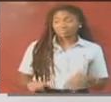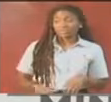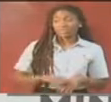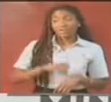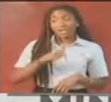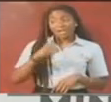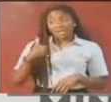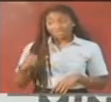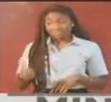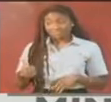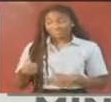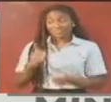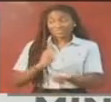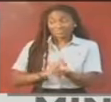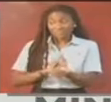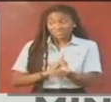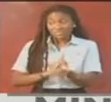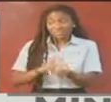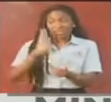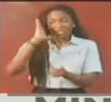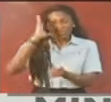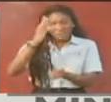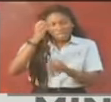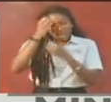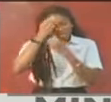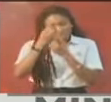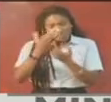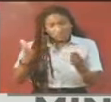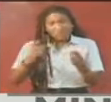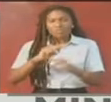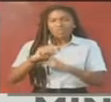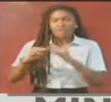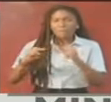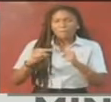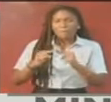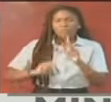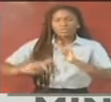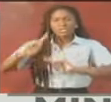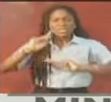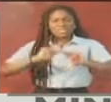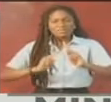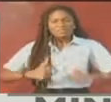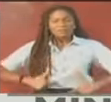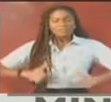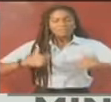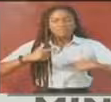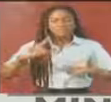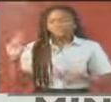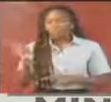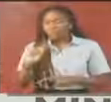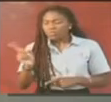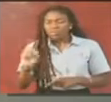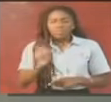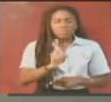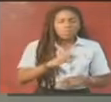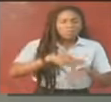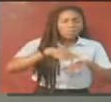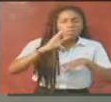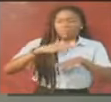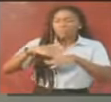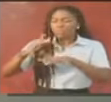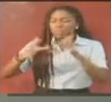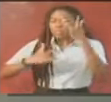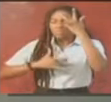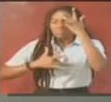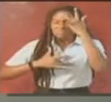with some additional information on GIS mapping as it applies to COVID-19 management. Mr. Siram Singh,